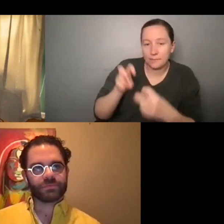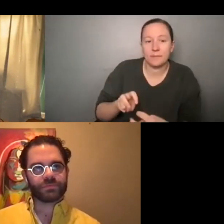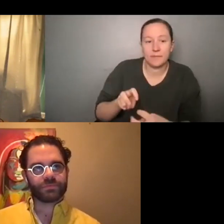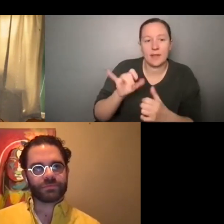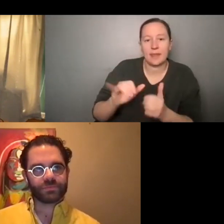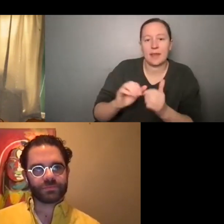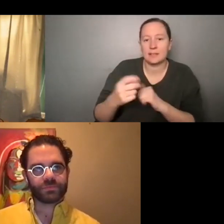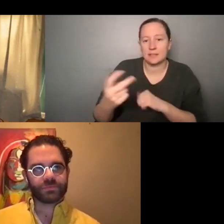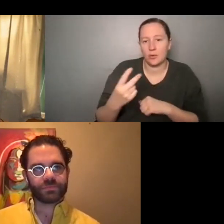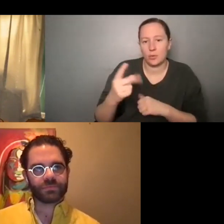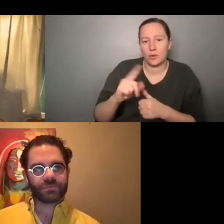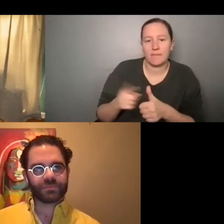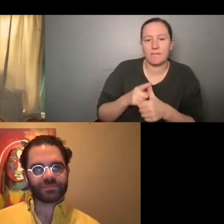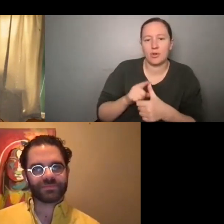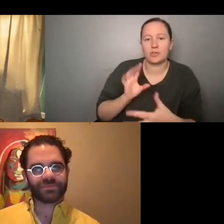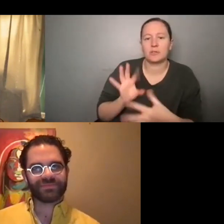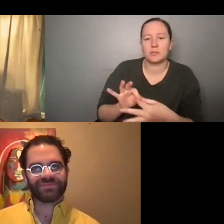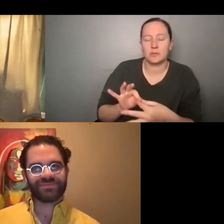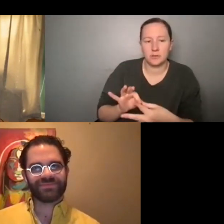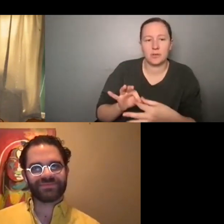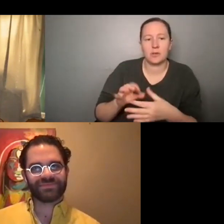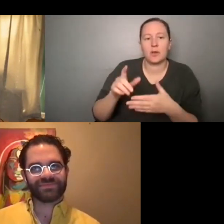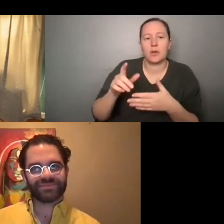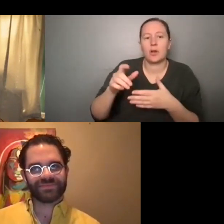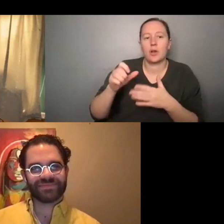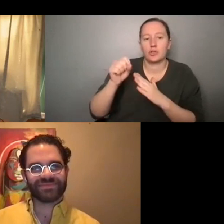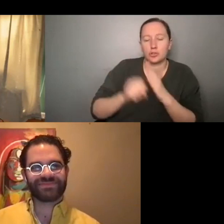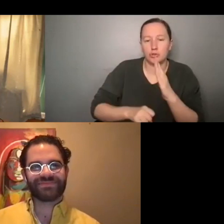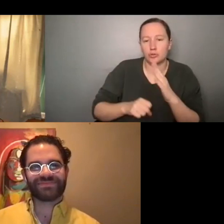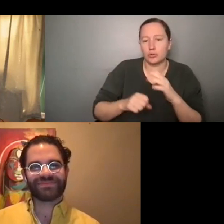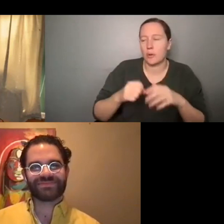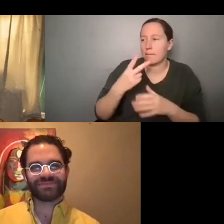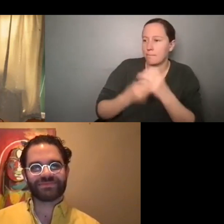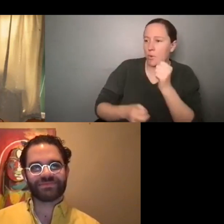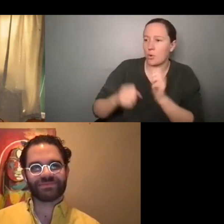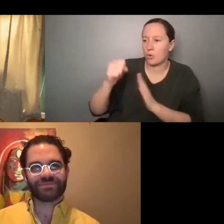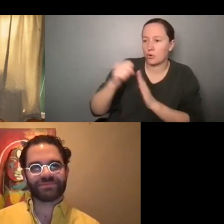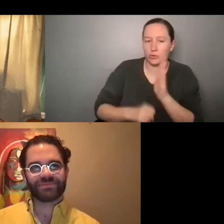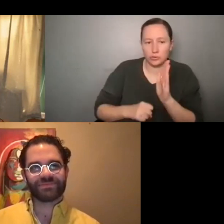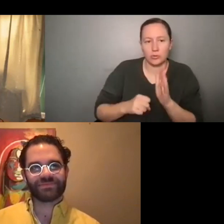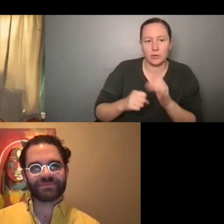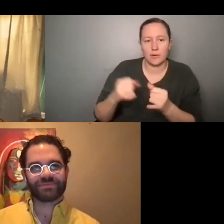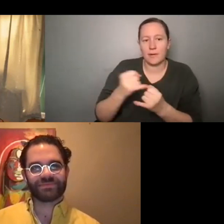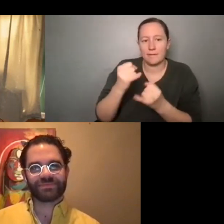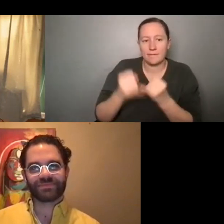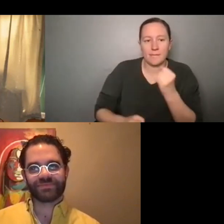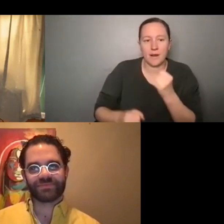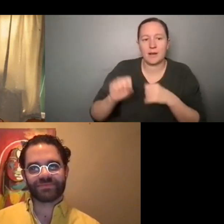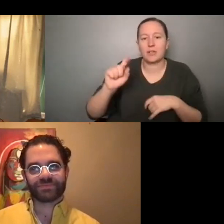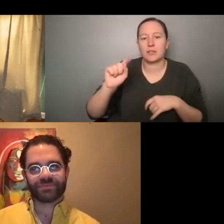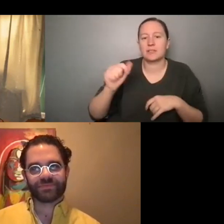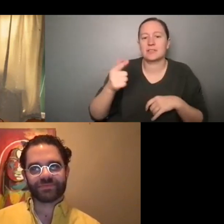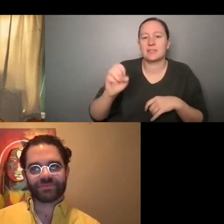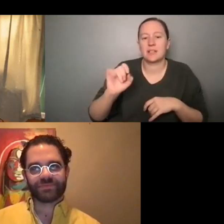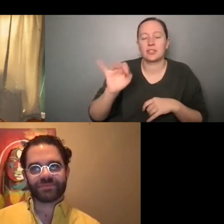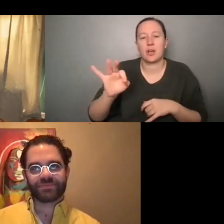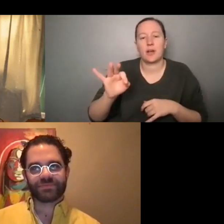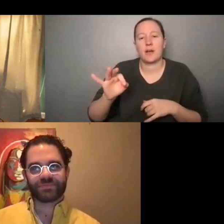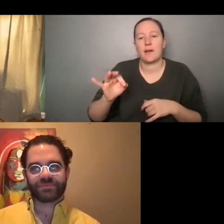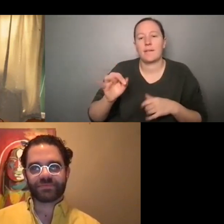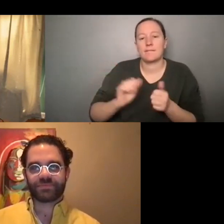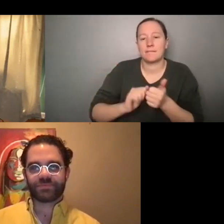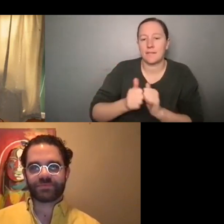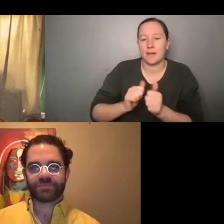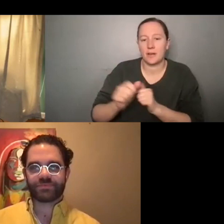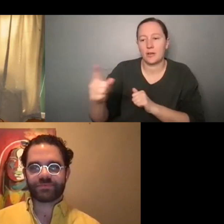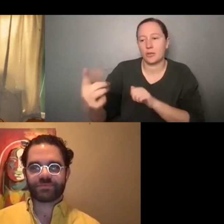how you and I first connected, right? Was our scripts are both had made it to the finalist stage of this contest and you had reached out